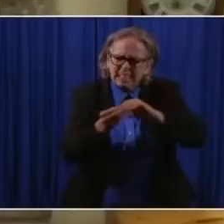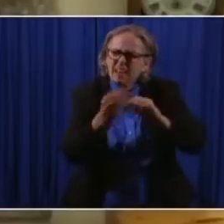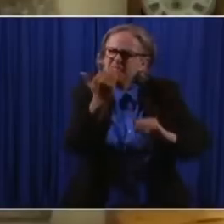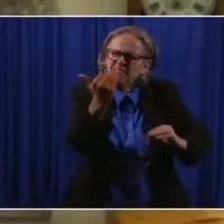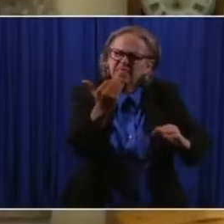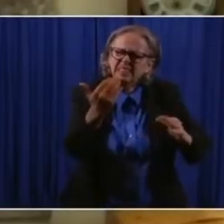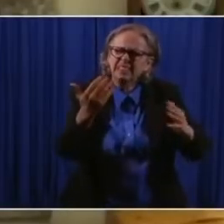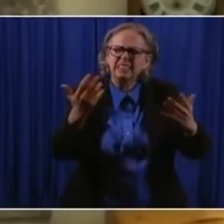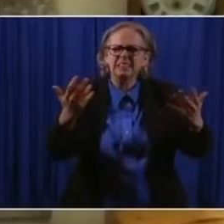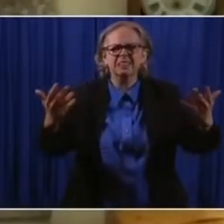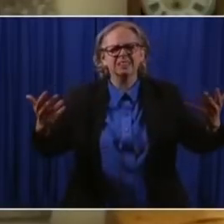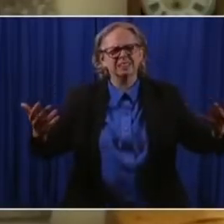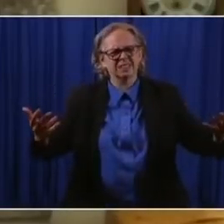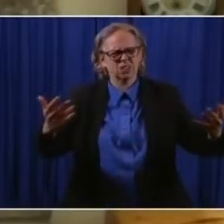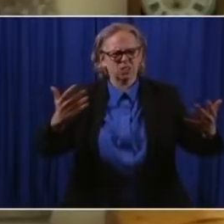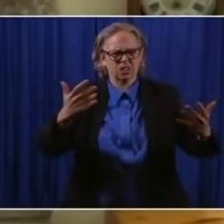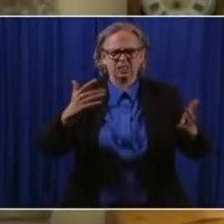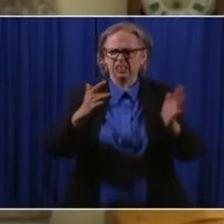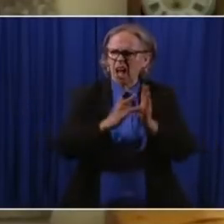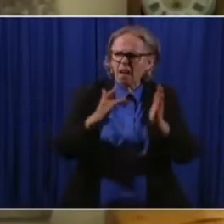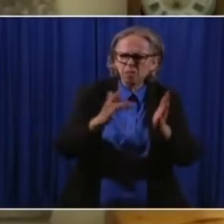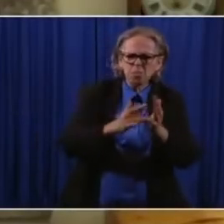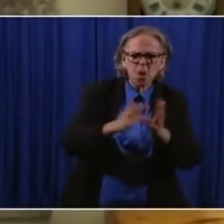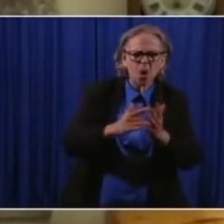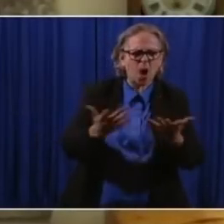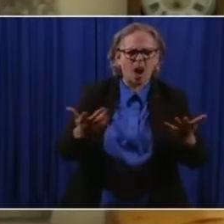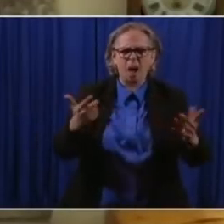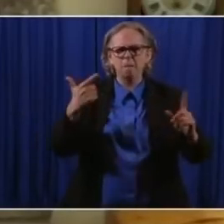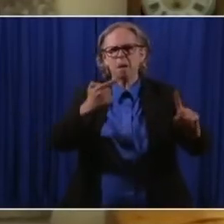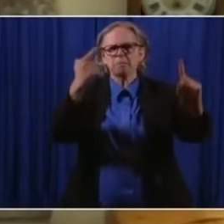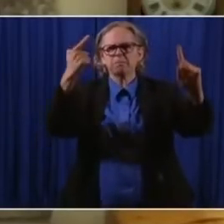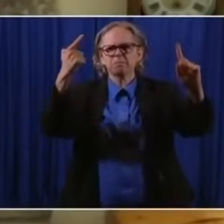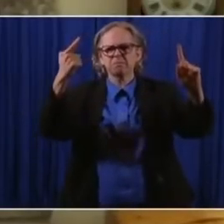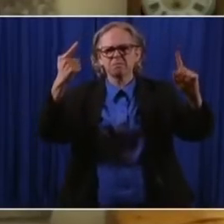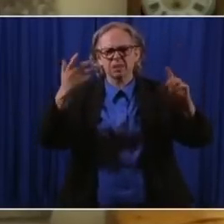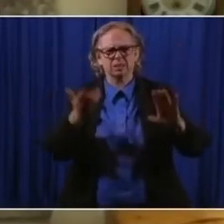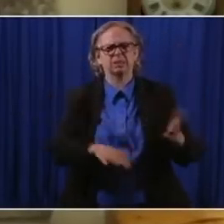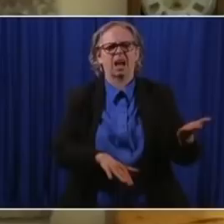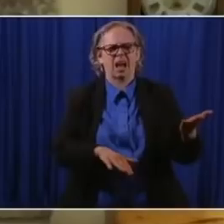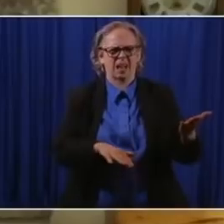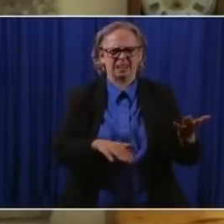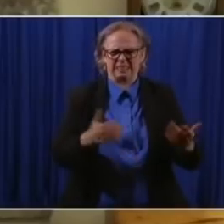High school sophomore, shot, killed while out in his neighborhood Sunday night.